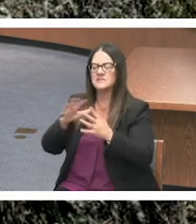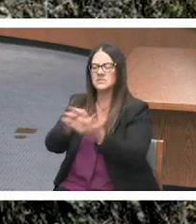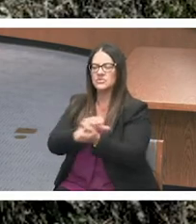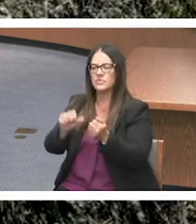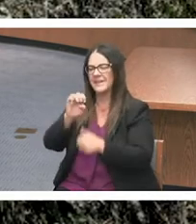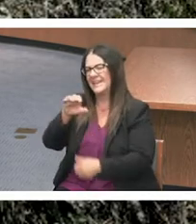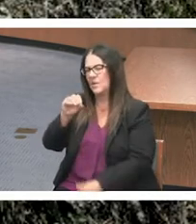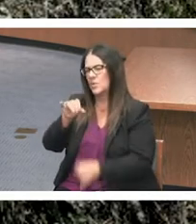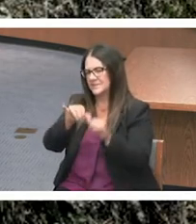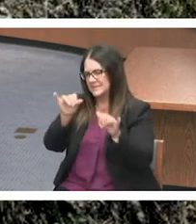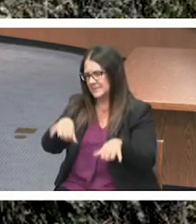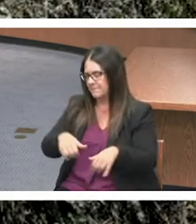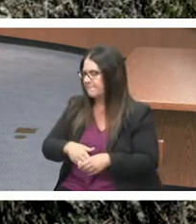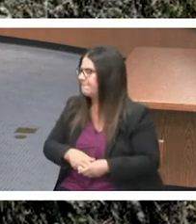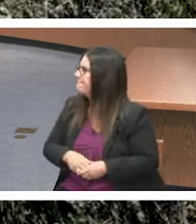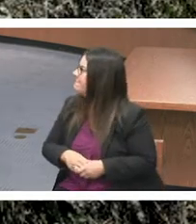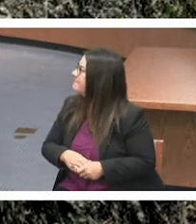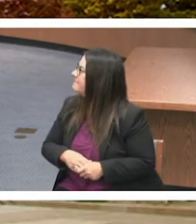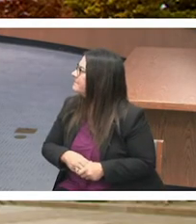could.